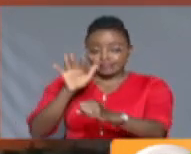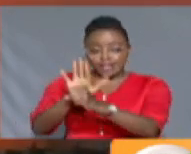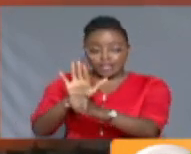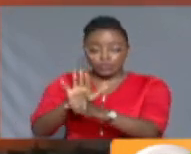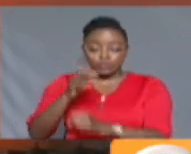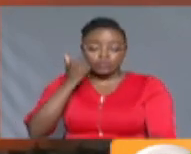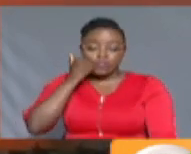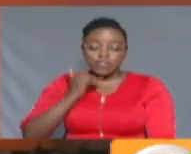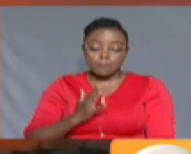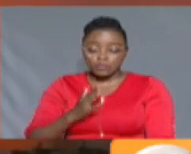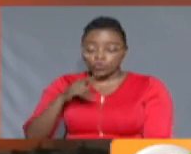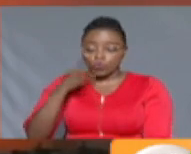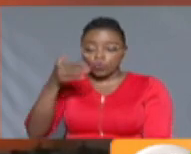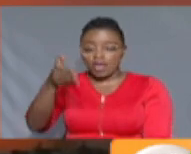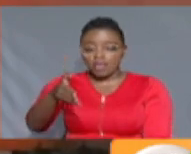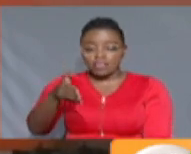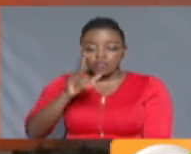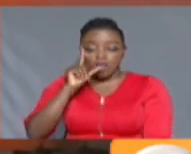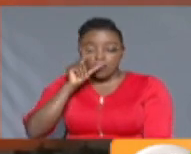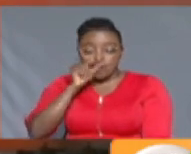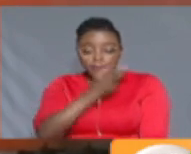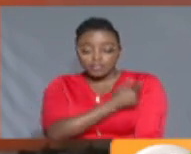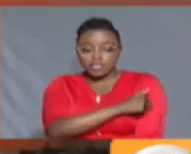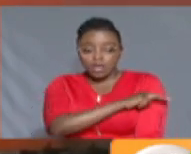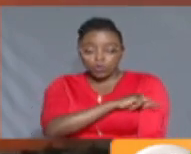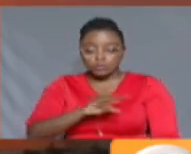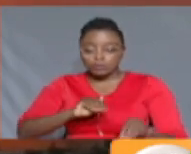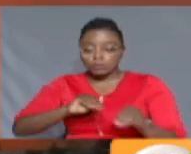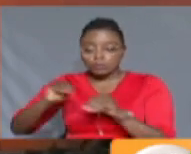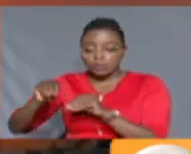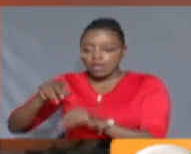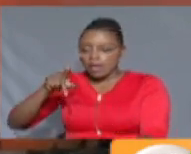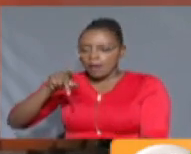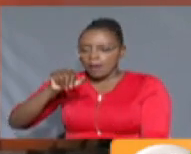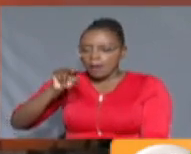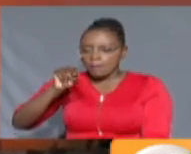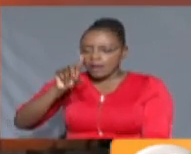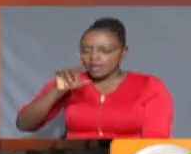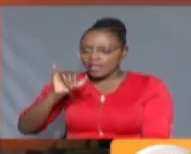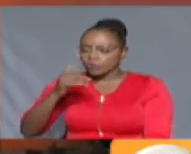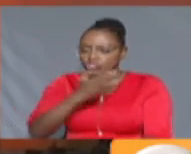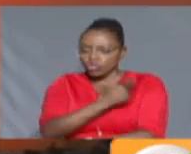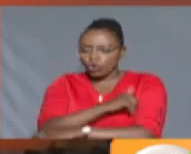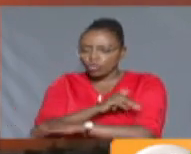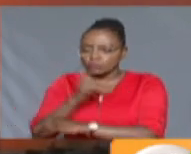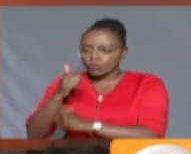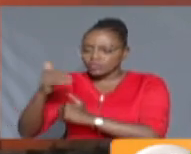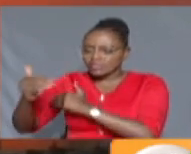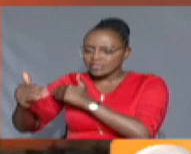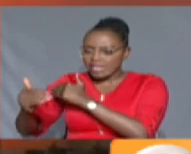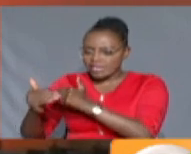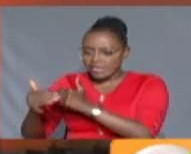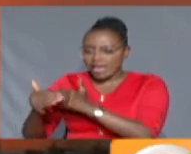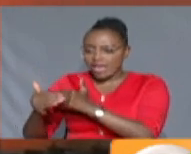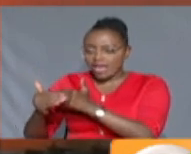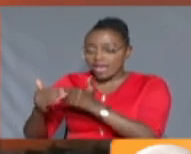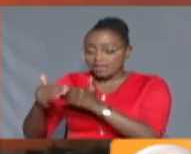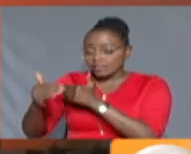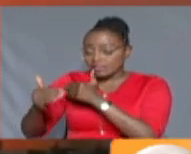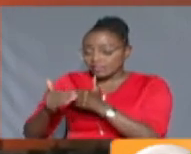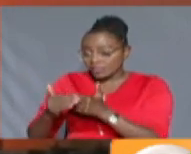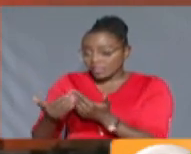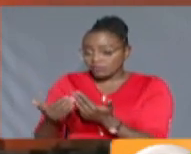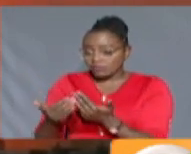the patients that were here at Mombasa Hospital have been moved to Pandya, which is the hospital that is a bit closer to